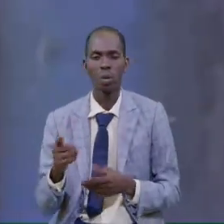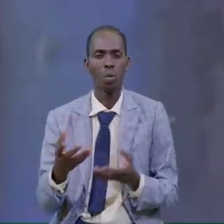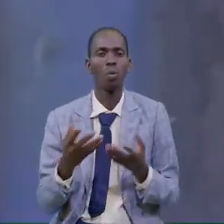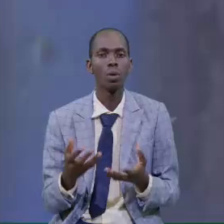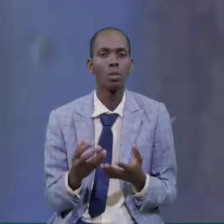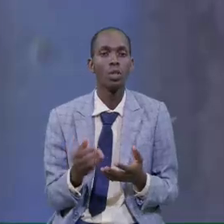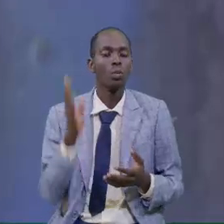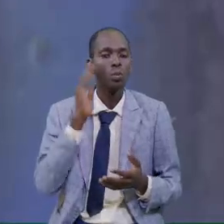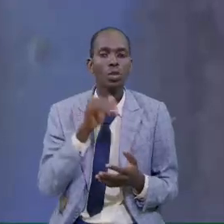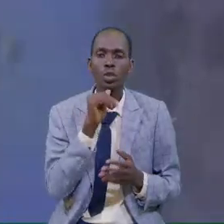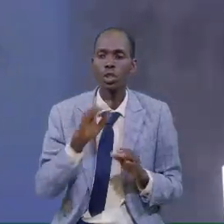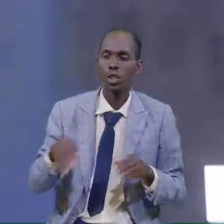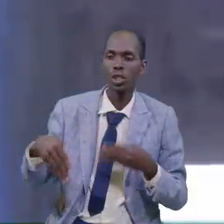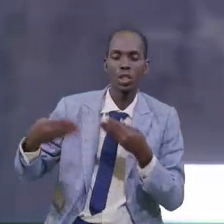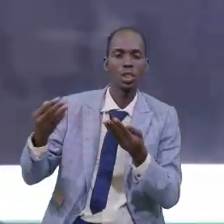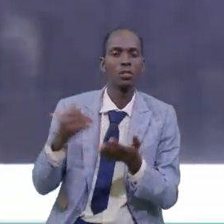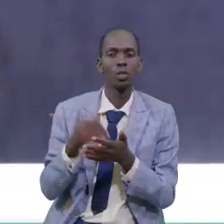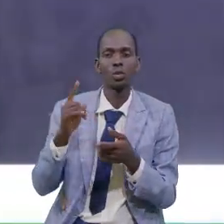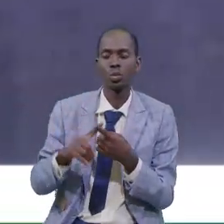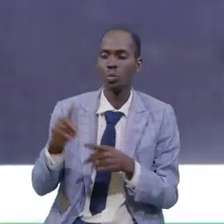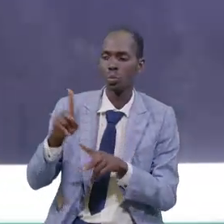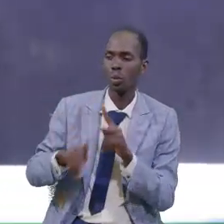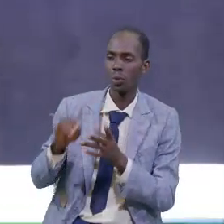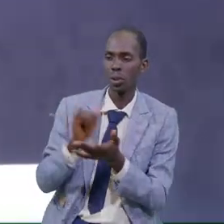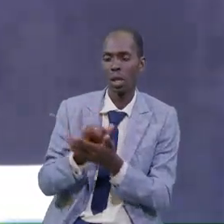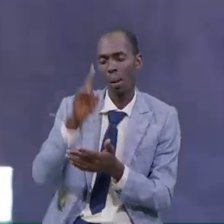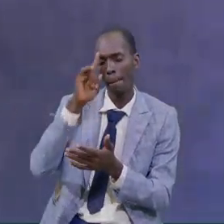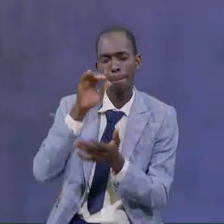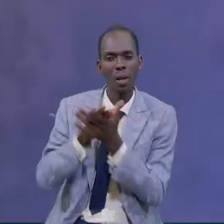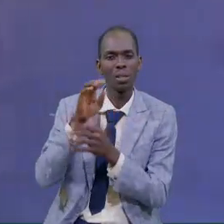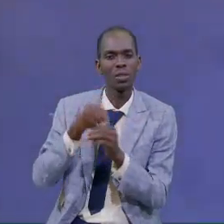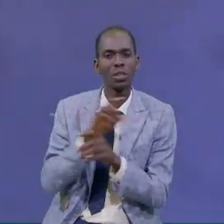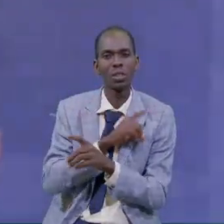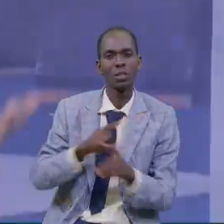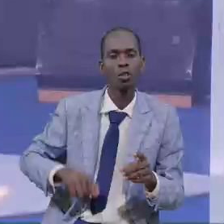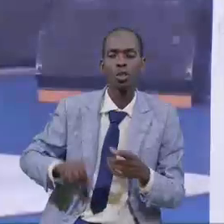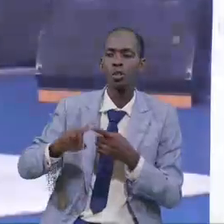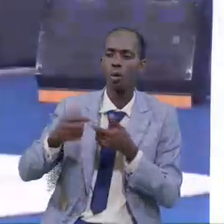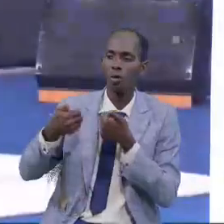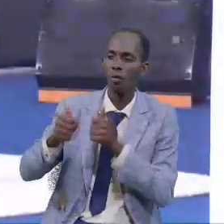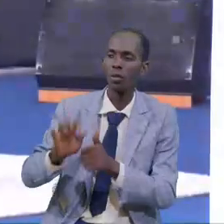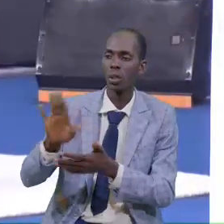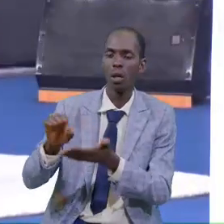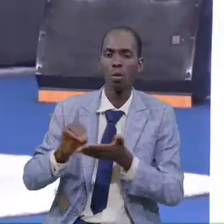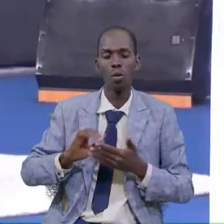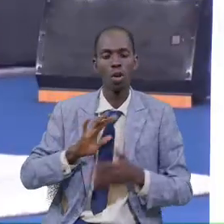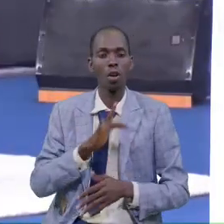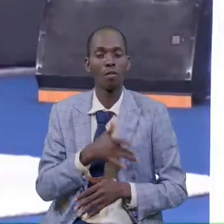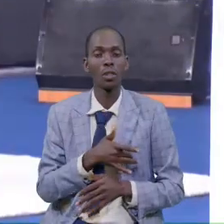that believed on the Lord, to go according to their conviction. But now,